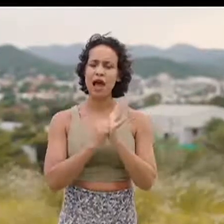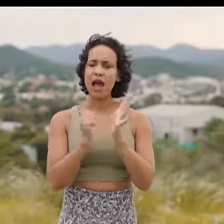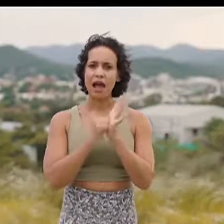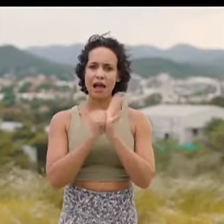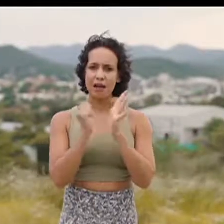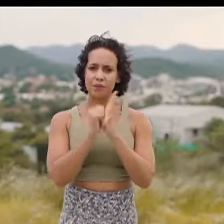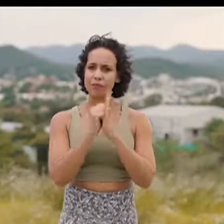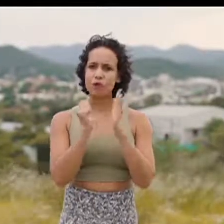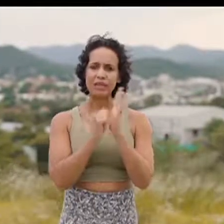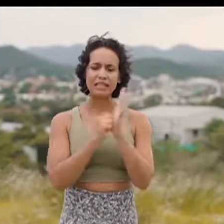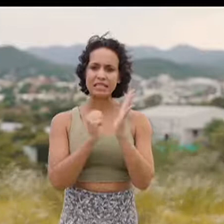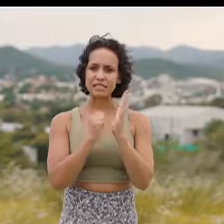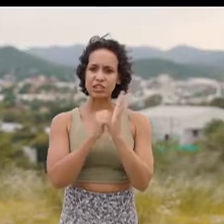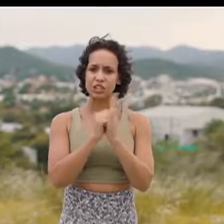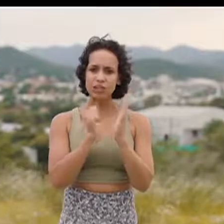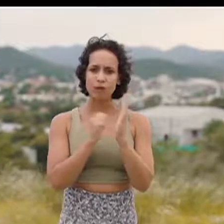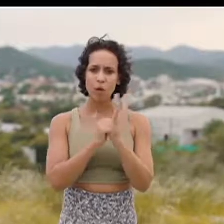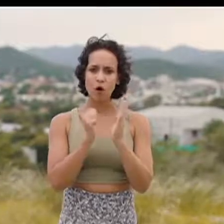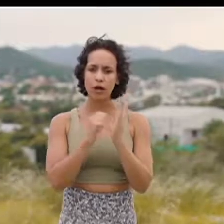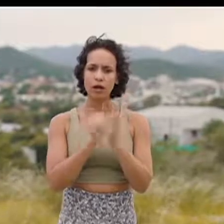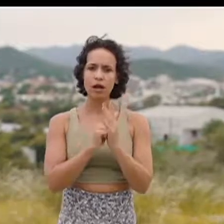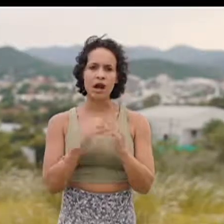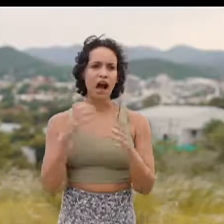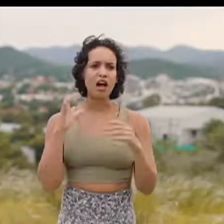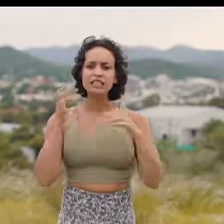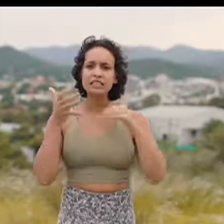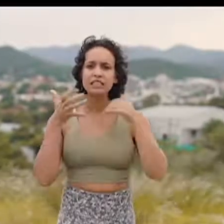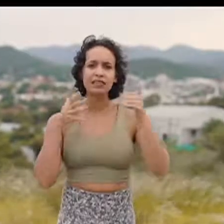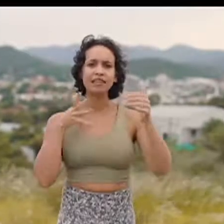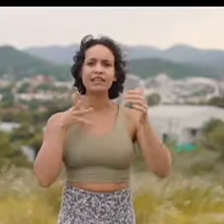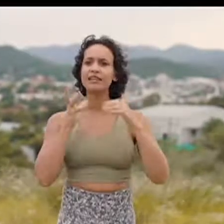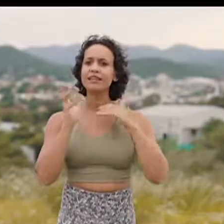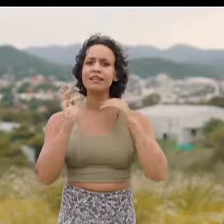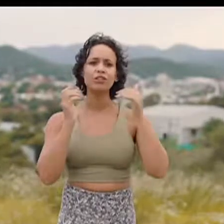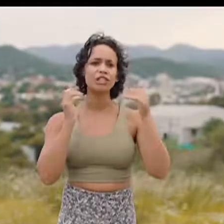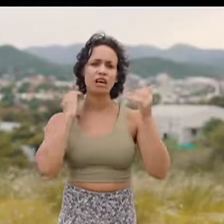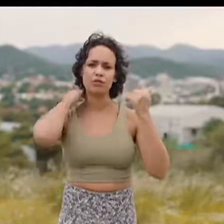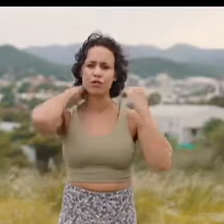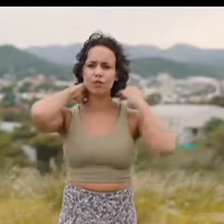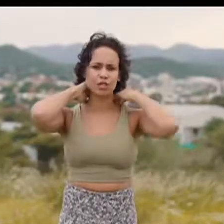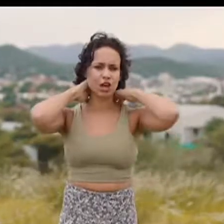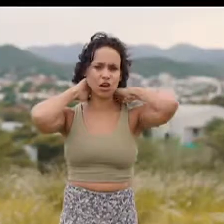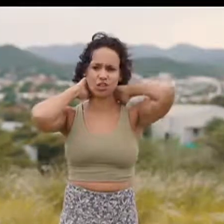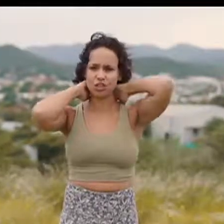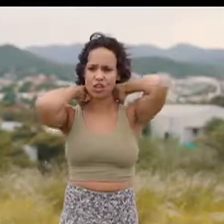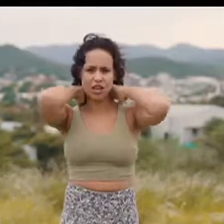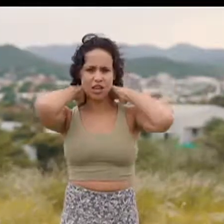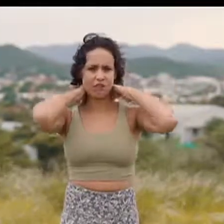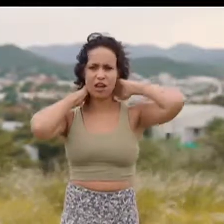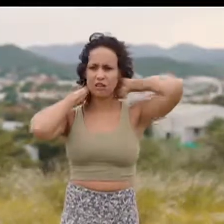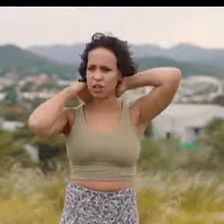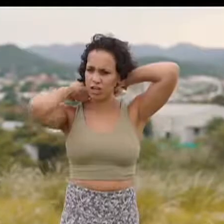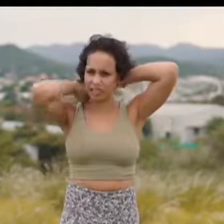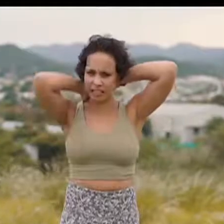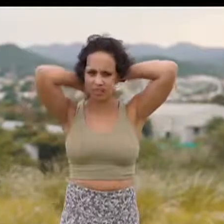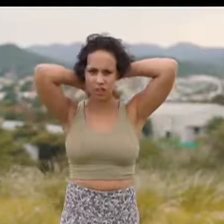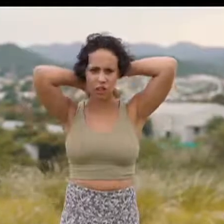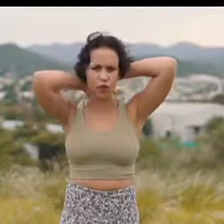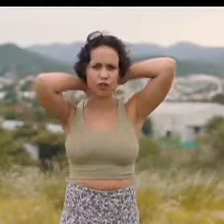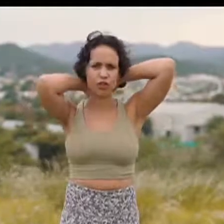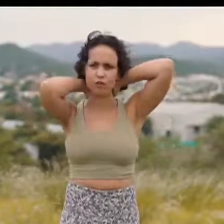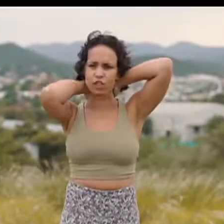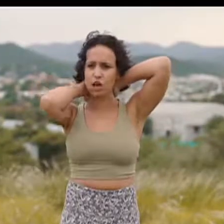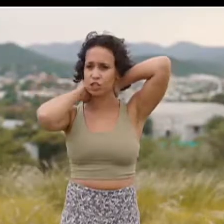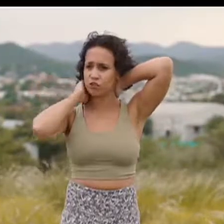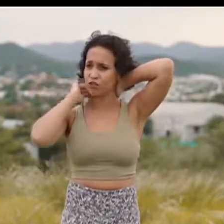to release the tension even more. Alternatively, give yourself a massage. If you have a lot of tension,